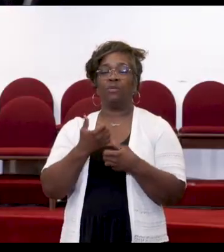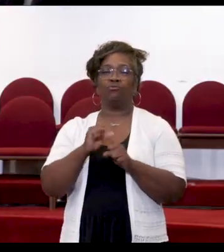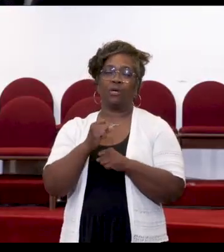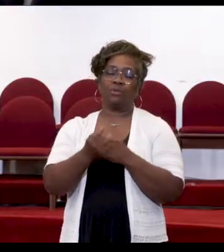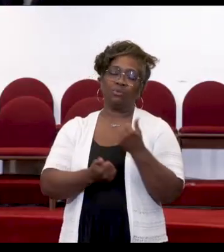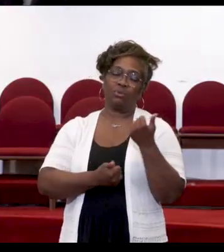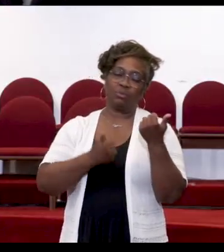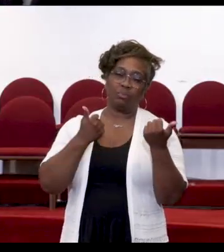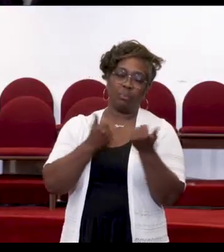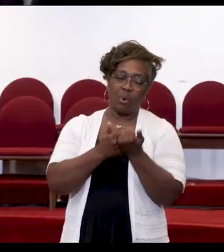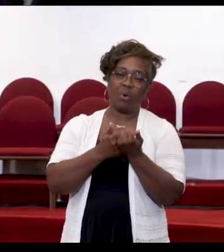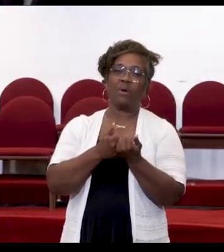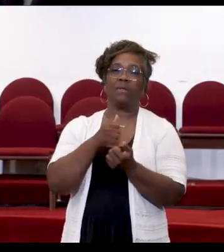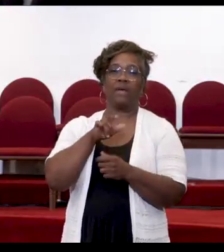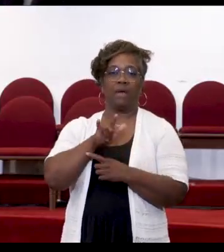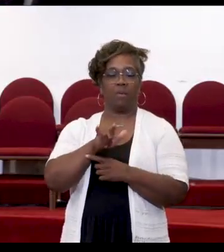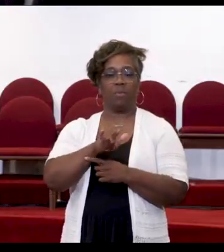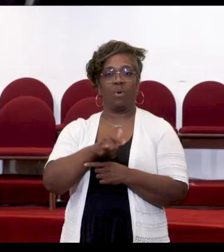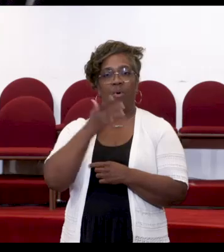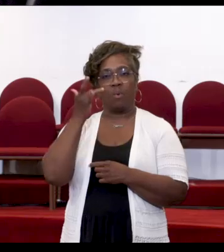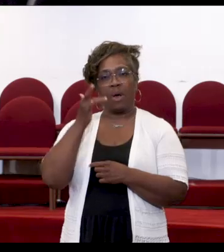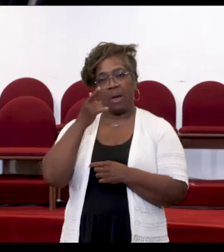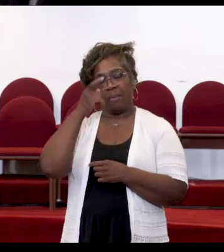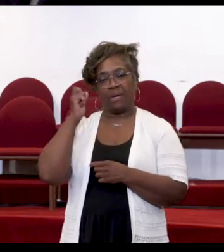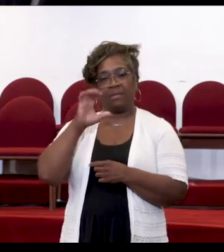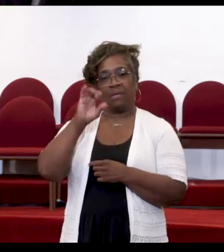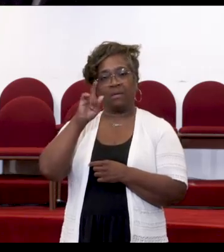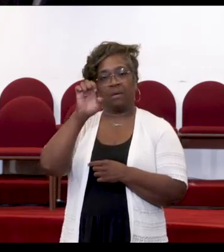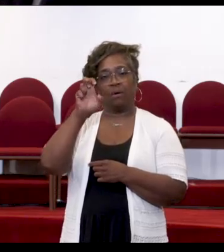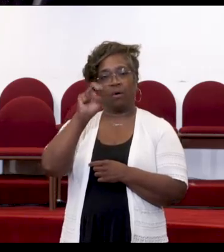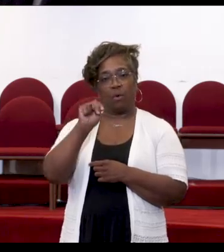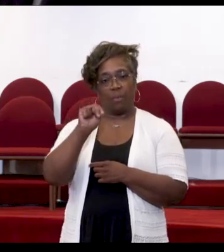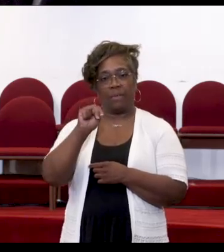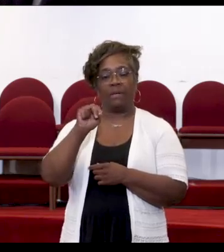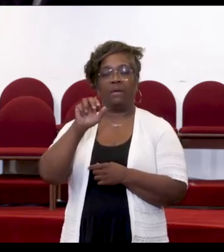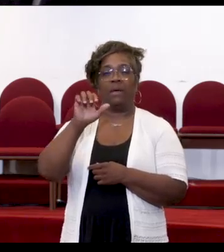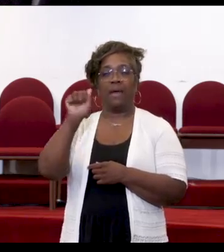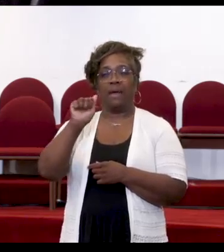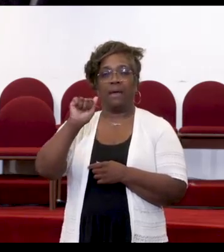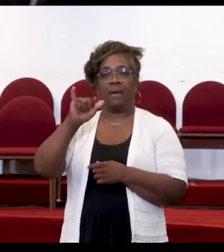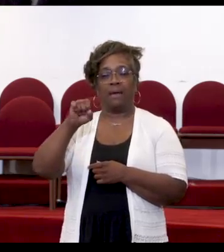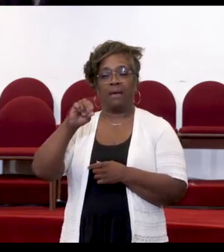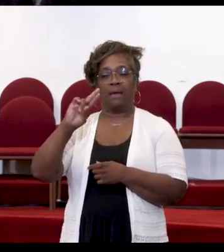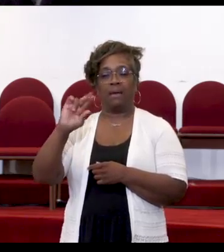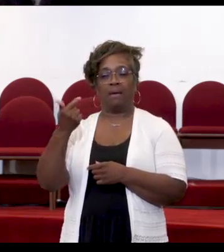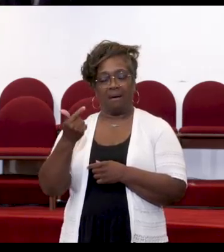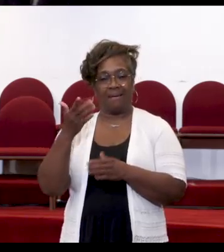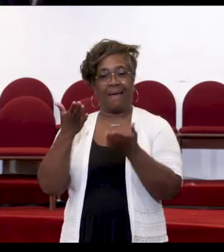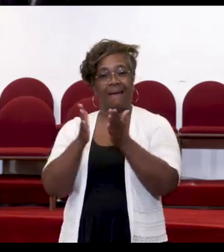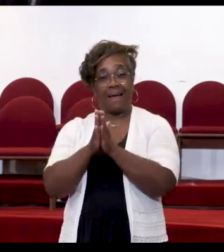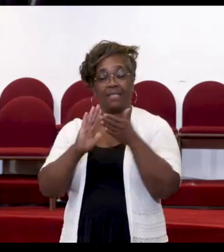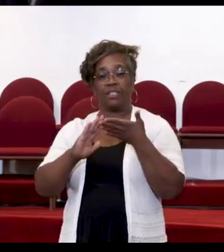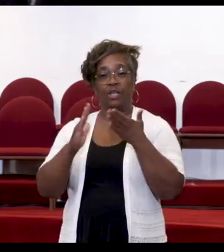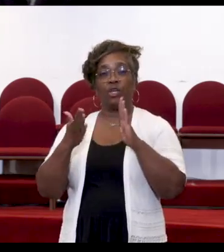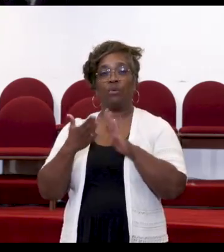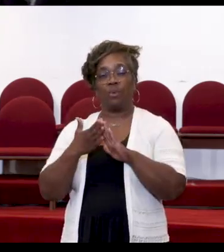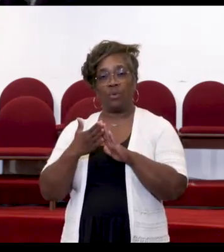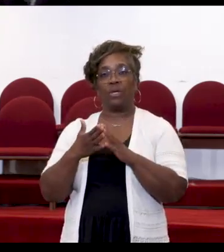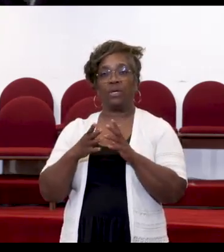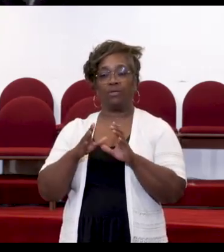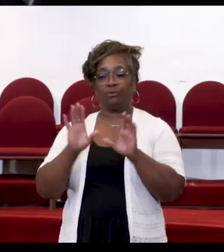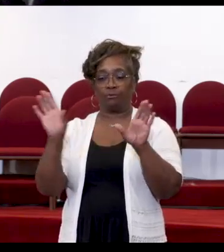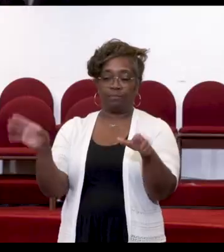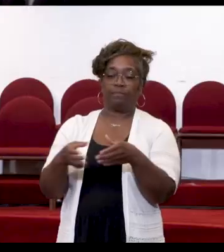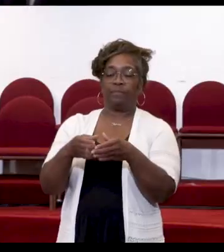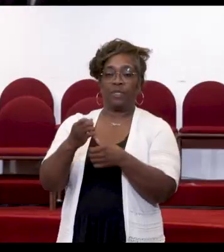support the airport because Coleman Alexander Young asked the community to organize, to become a group to support the airport,